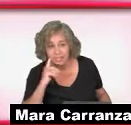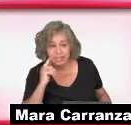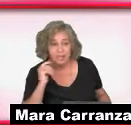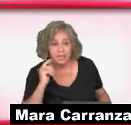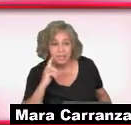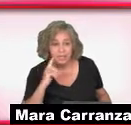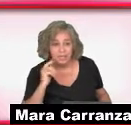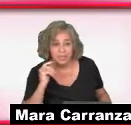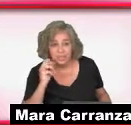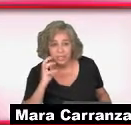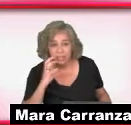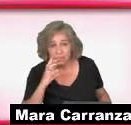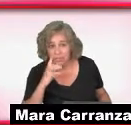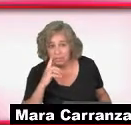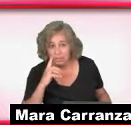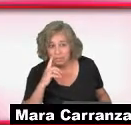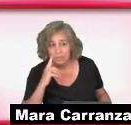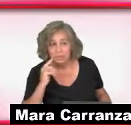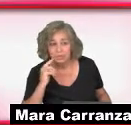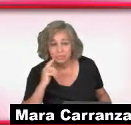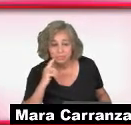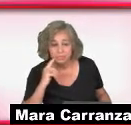this.